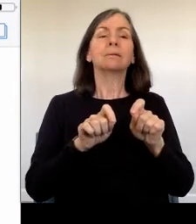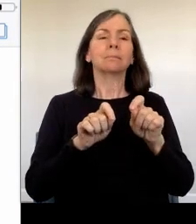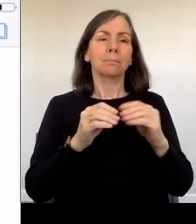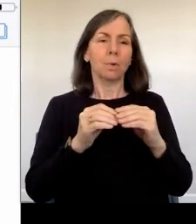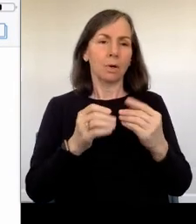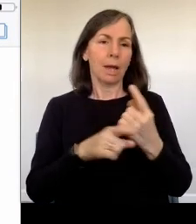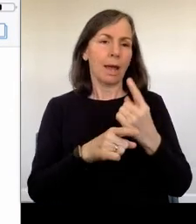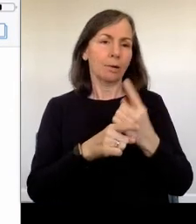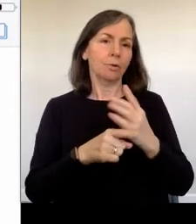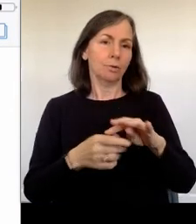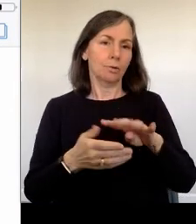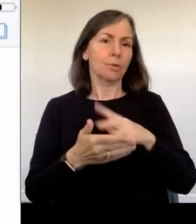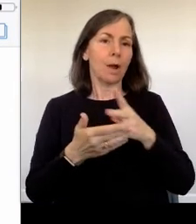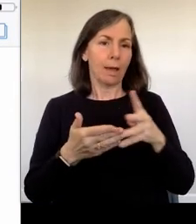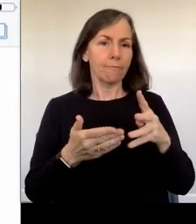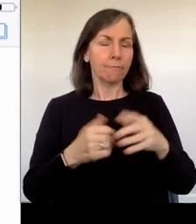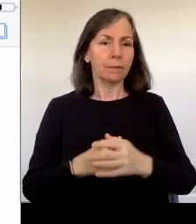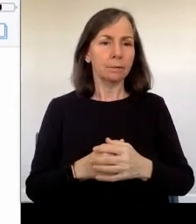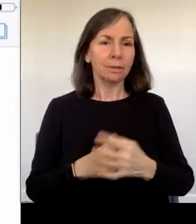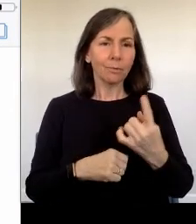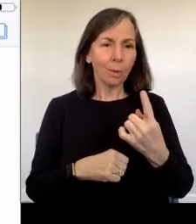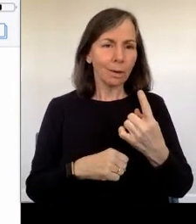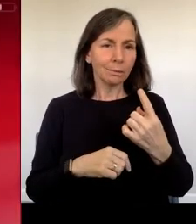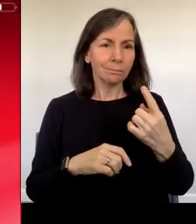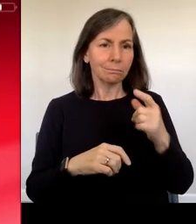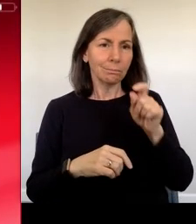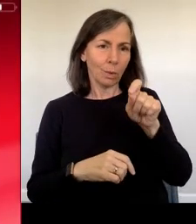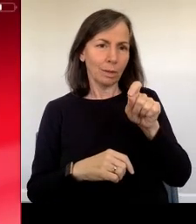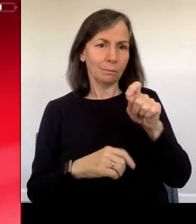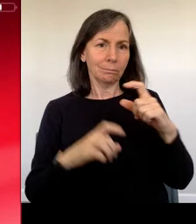So I'm going to close this for a moment